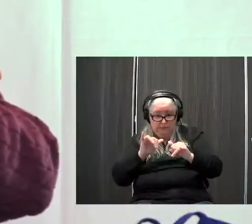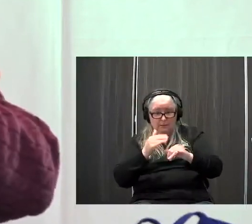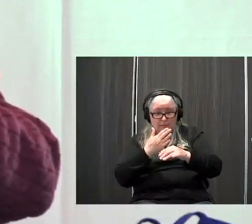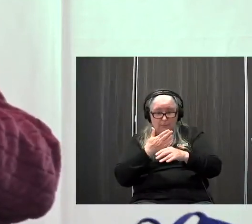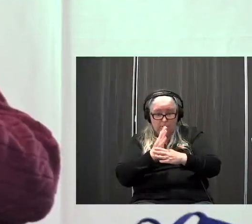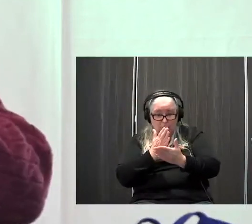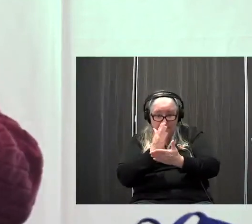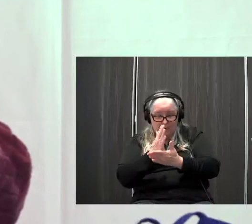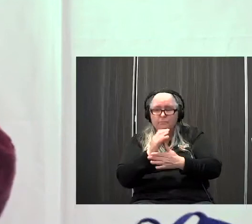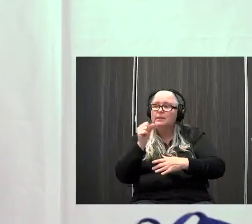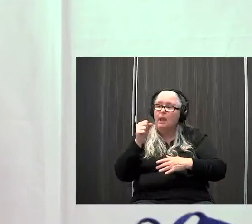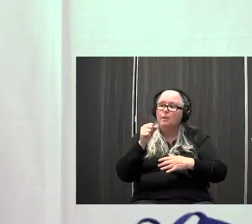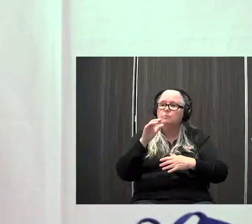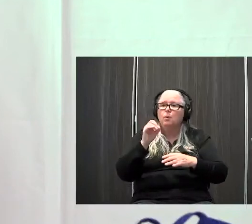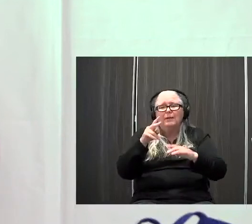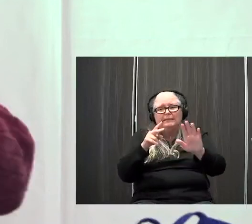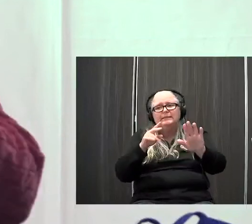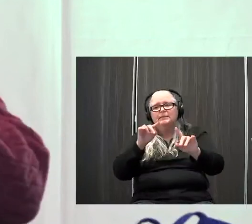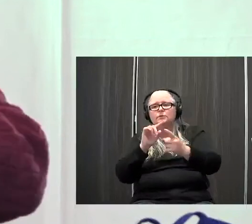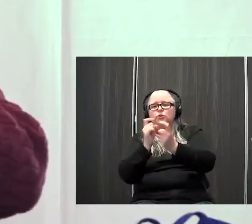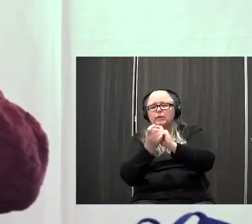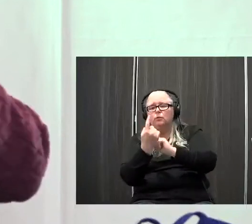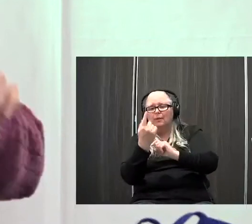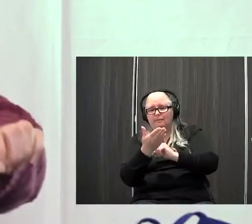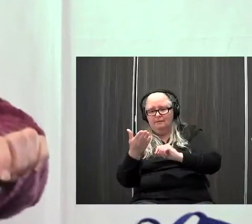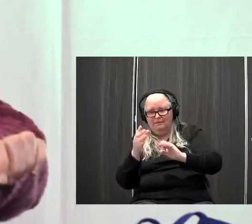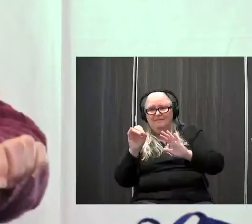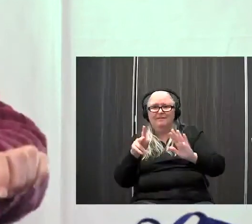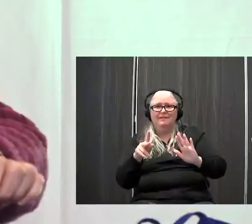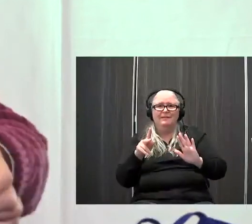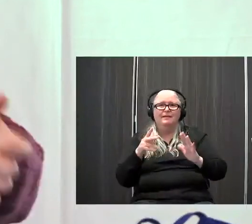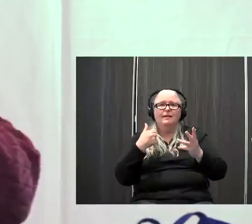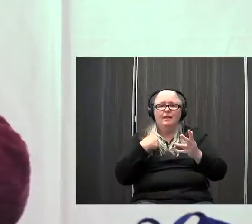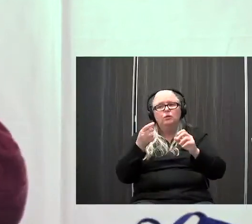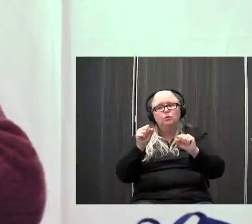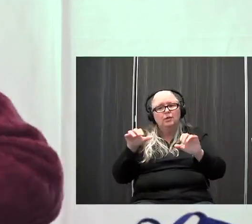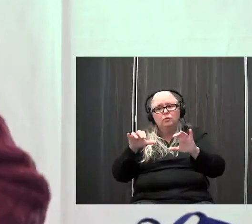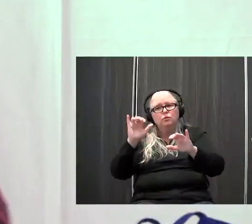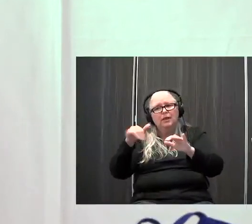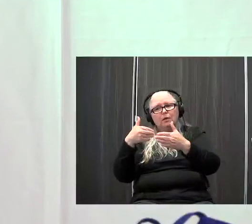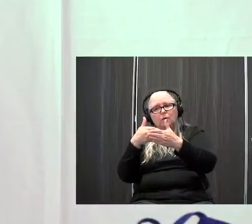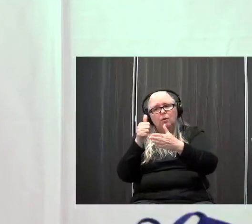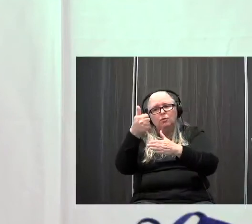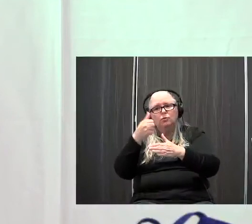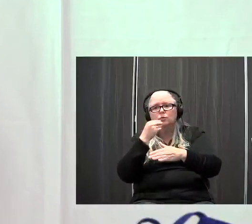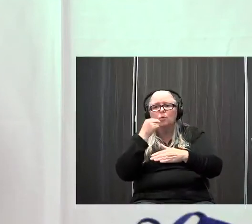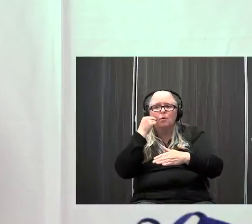on the right path, or maybe you could tweak here, you could get that done closer to home versus here.